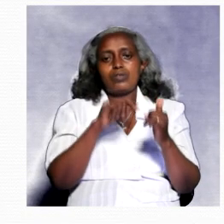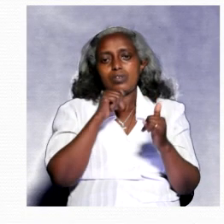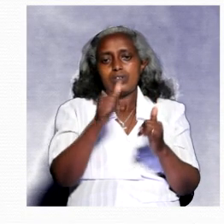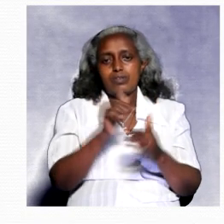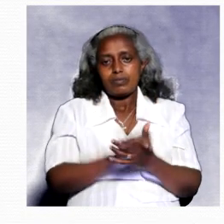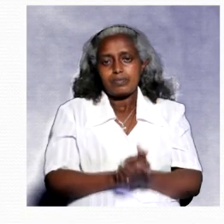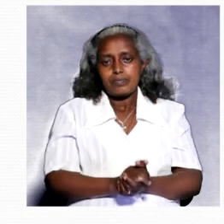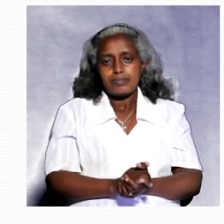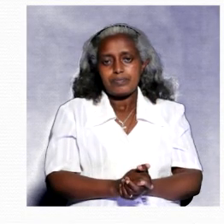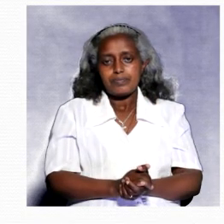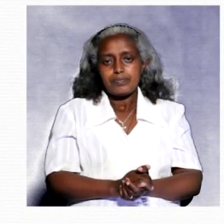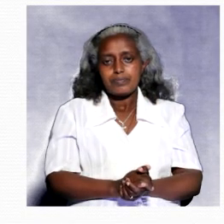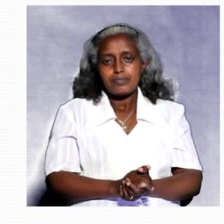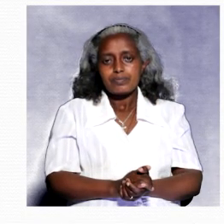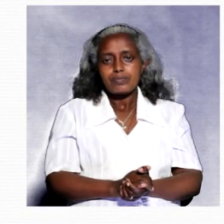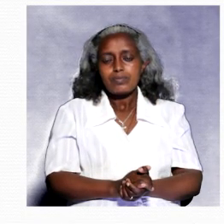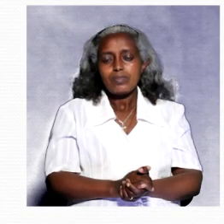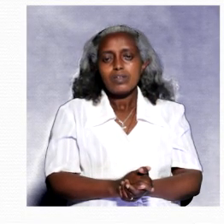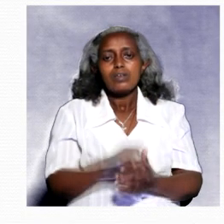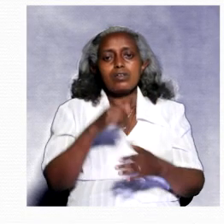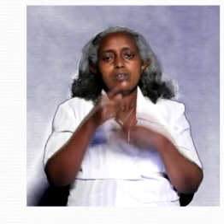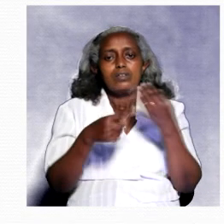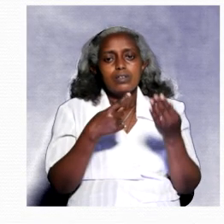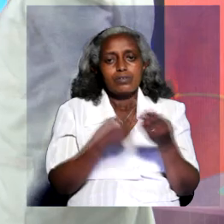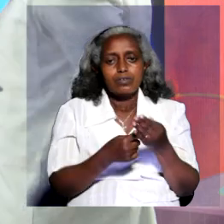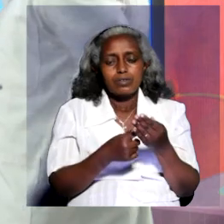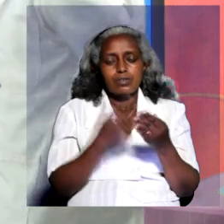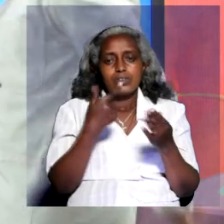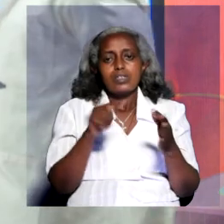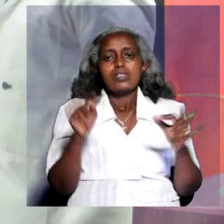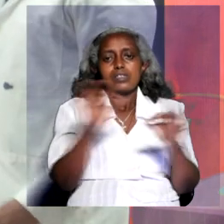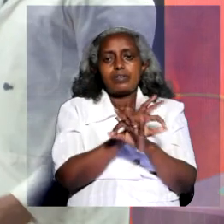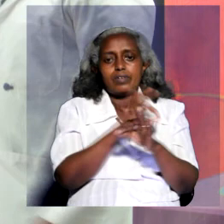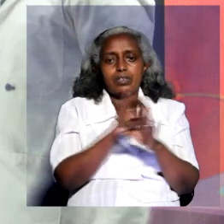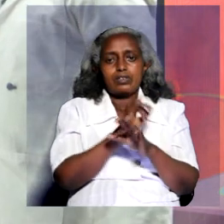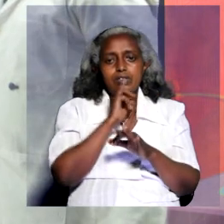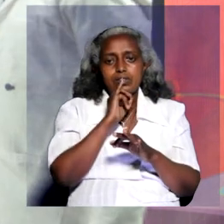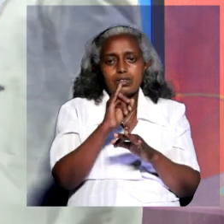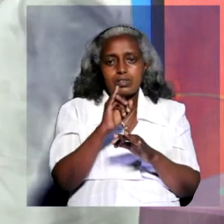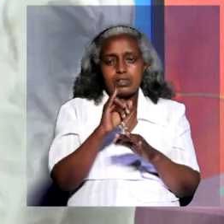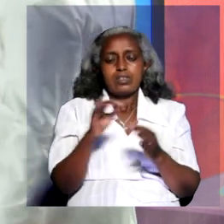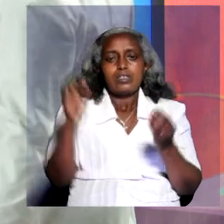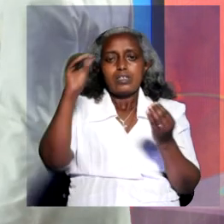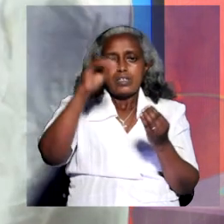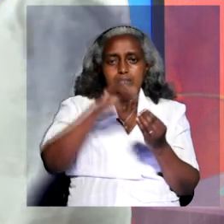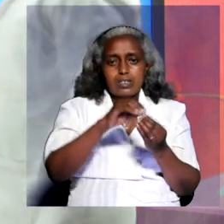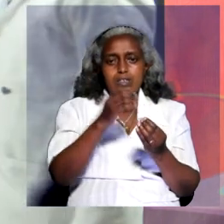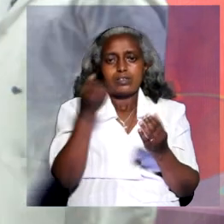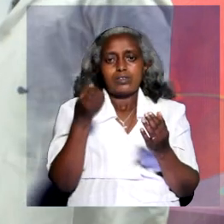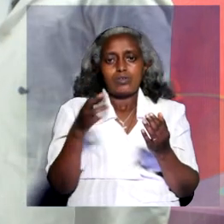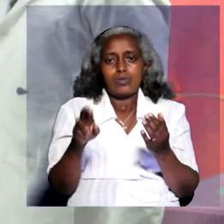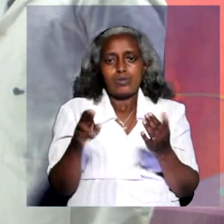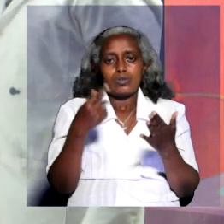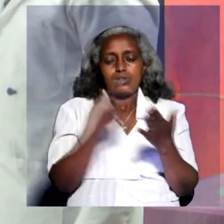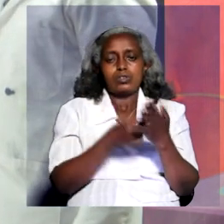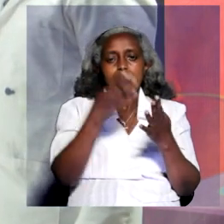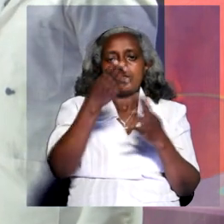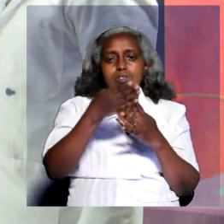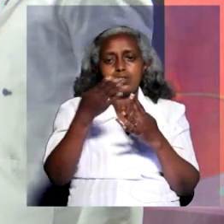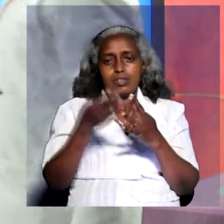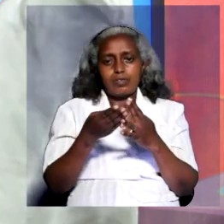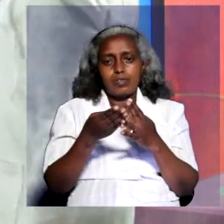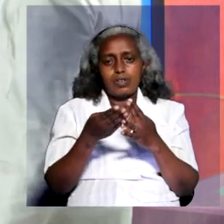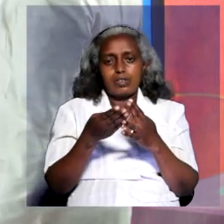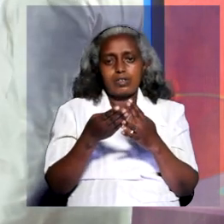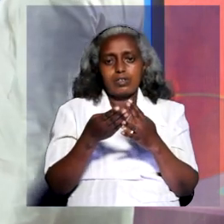2 up to infinity. Therefore, the function is, it is increasing on this interval. It